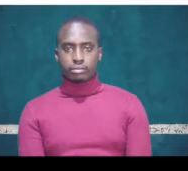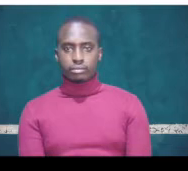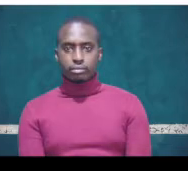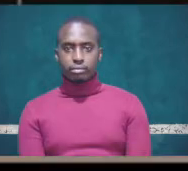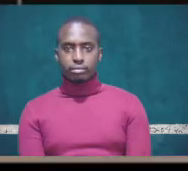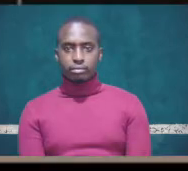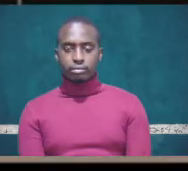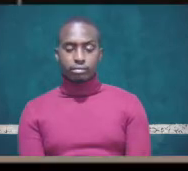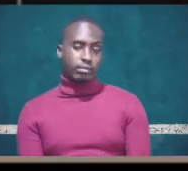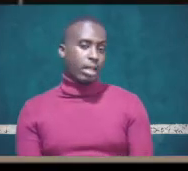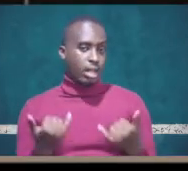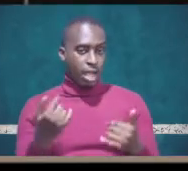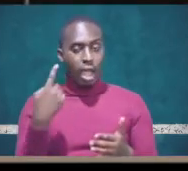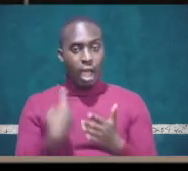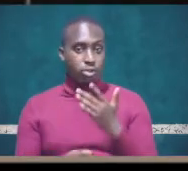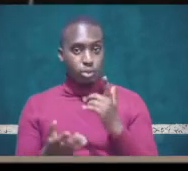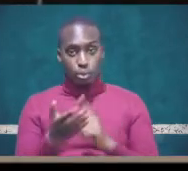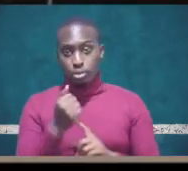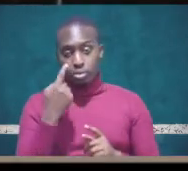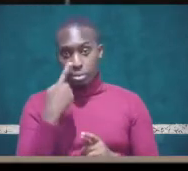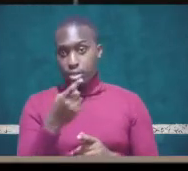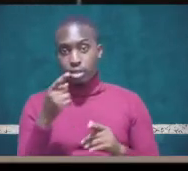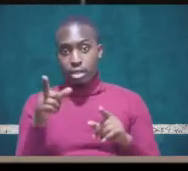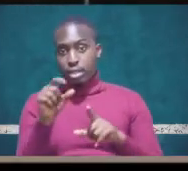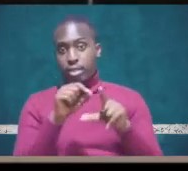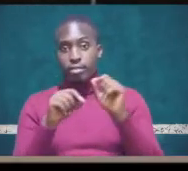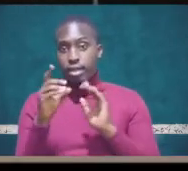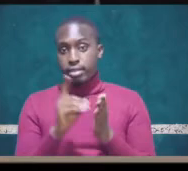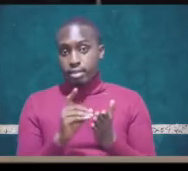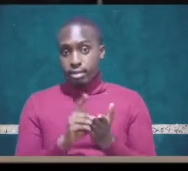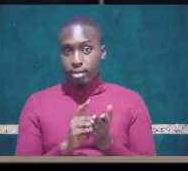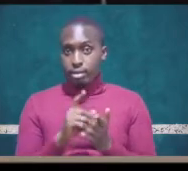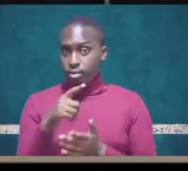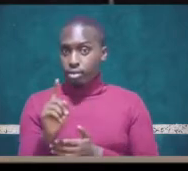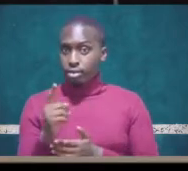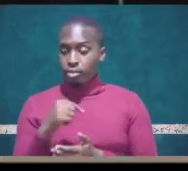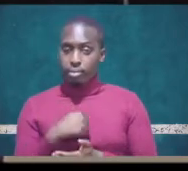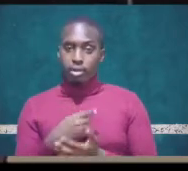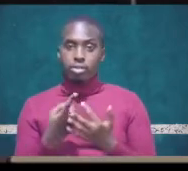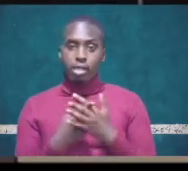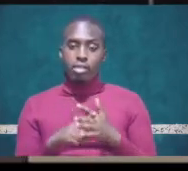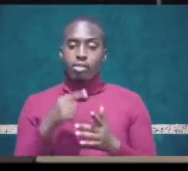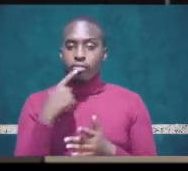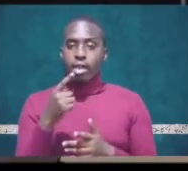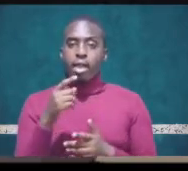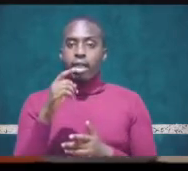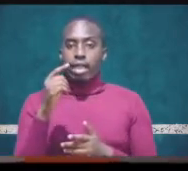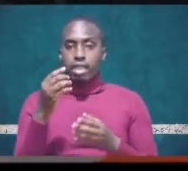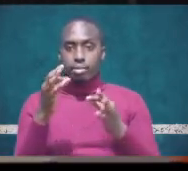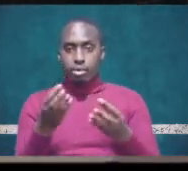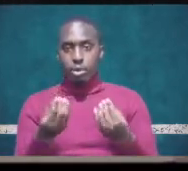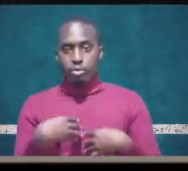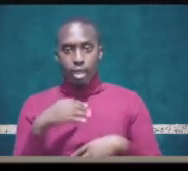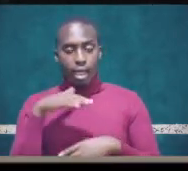Now, as what we have, we can identify the data, right? We start the identification of the data, and